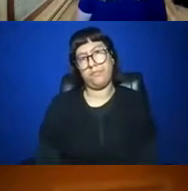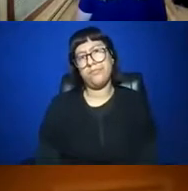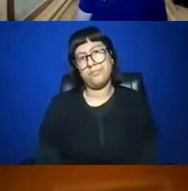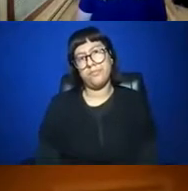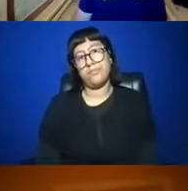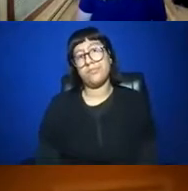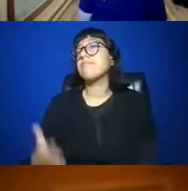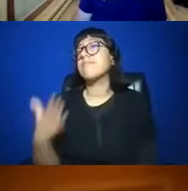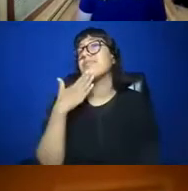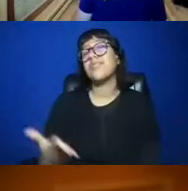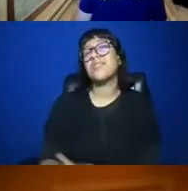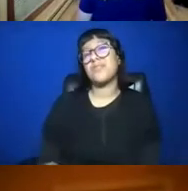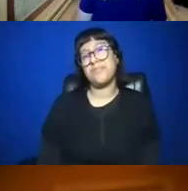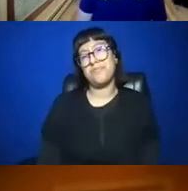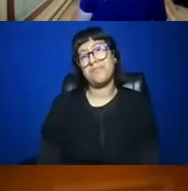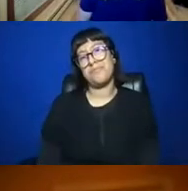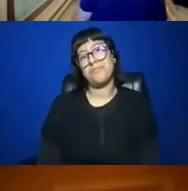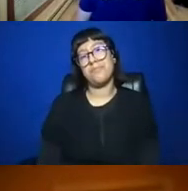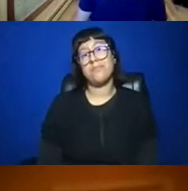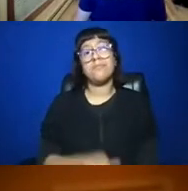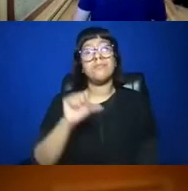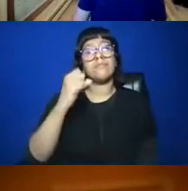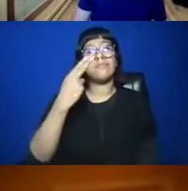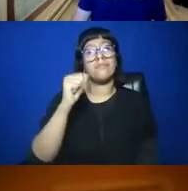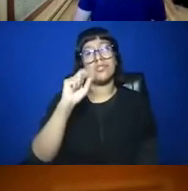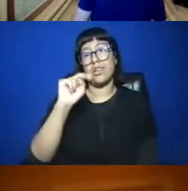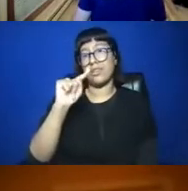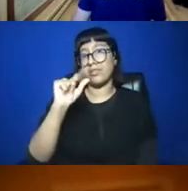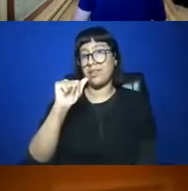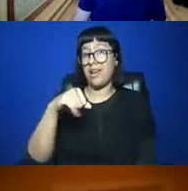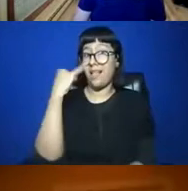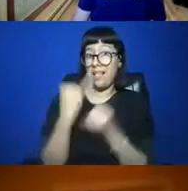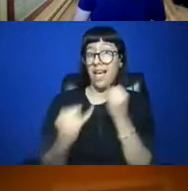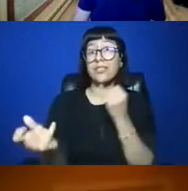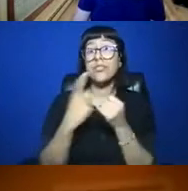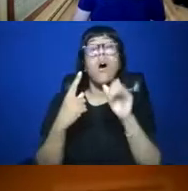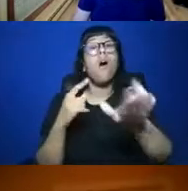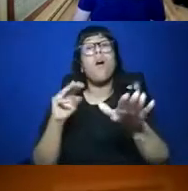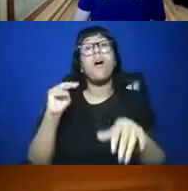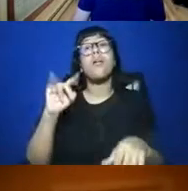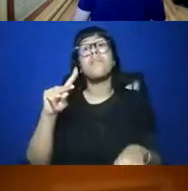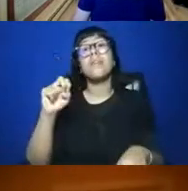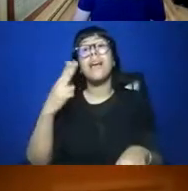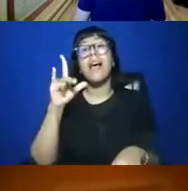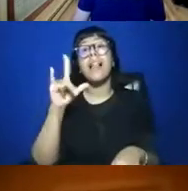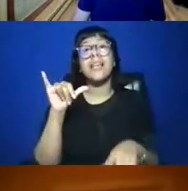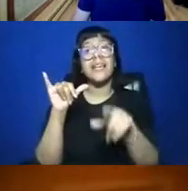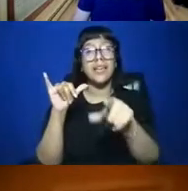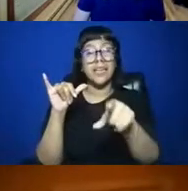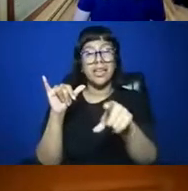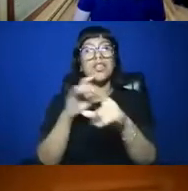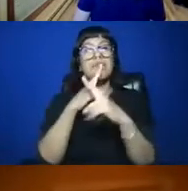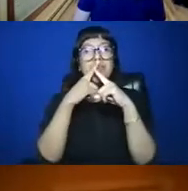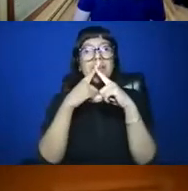Thank you. Were there any last questions? Oh, Michaela, you're